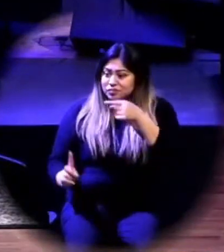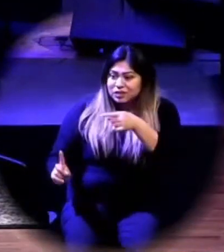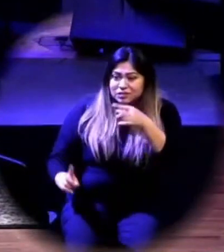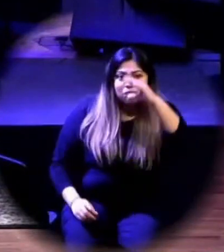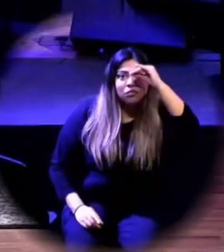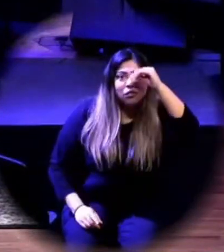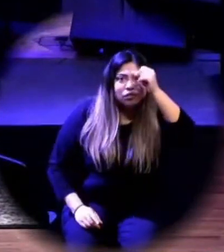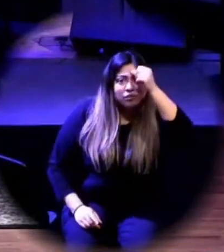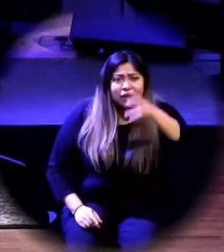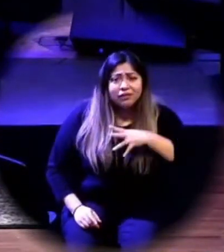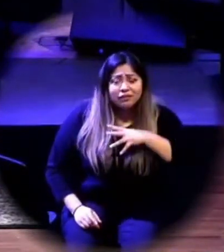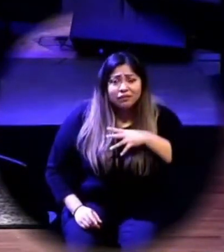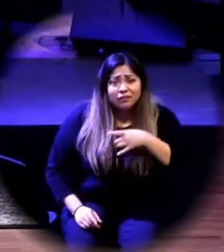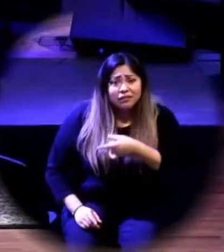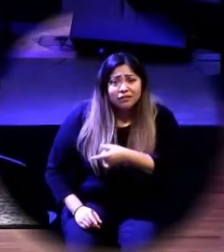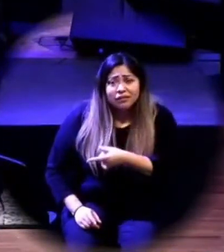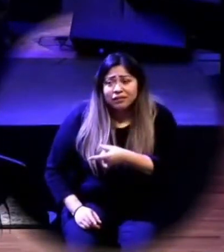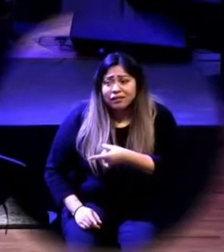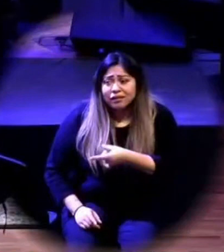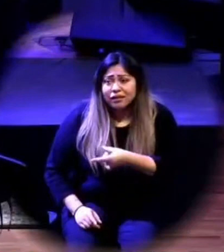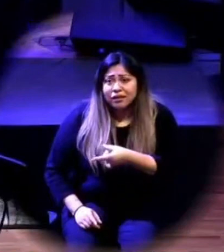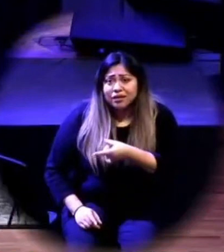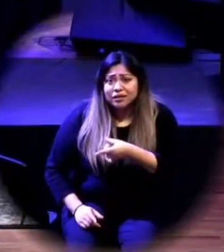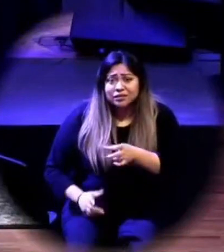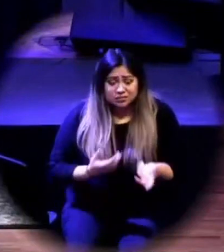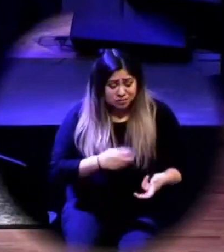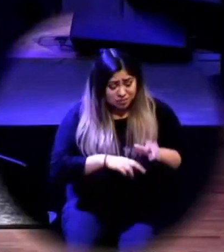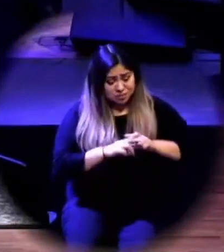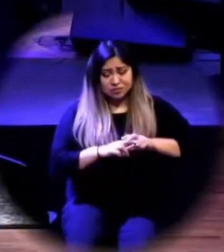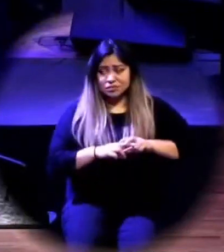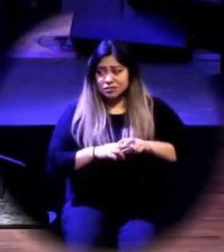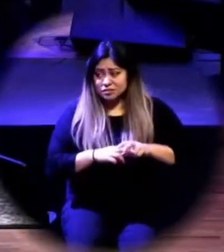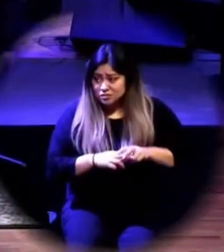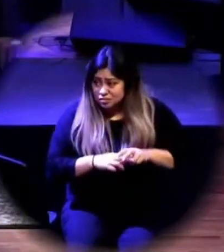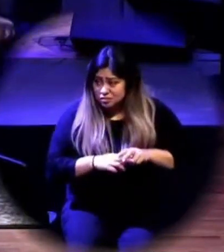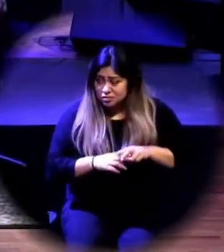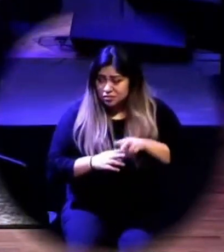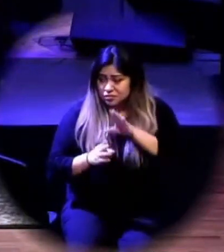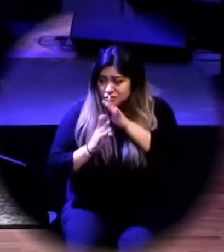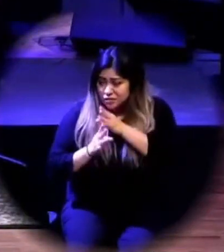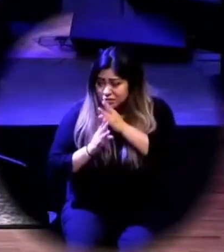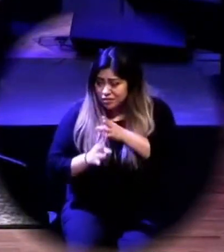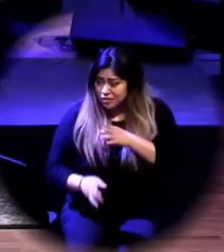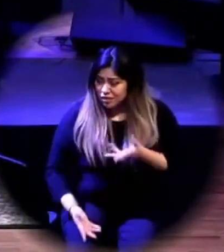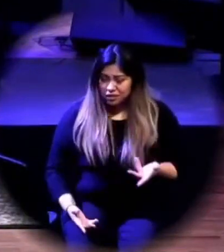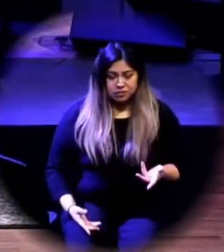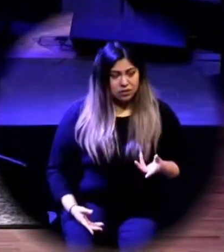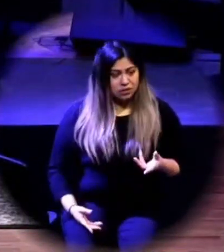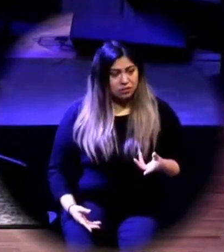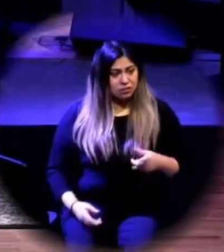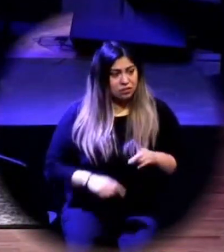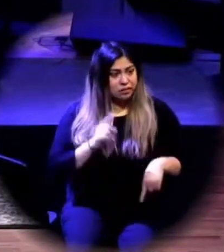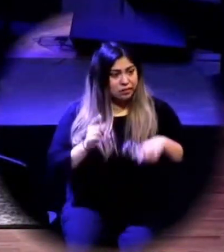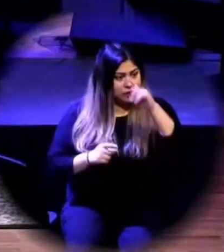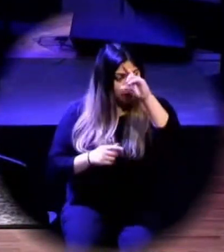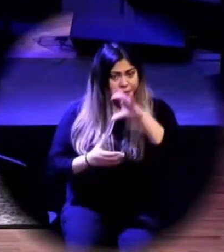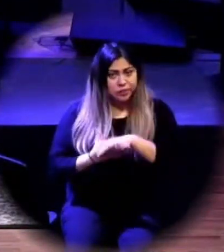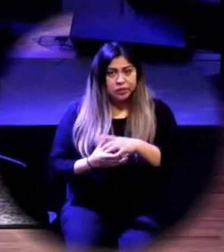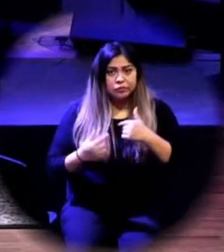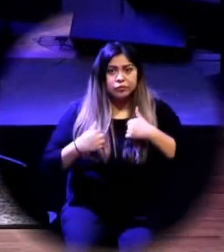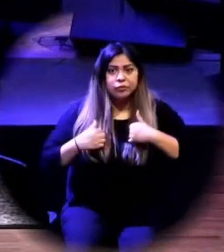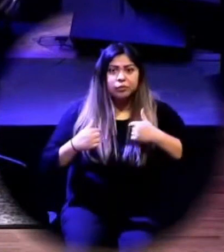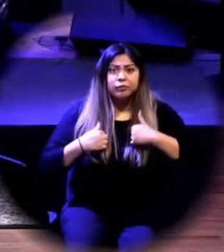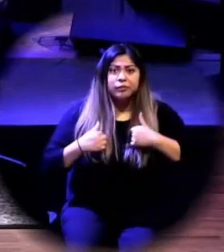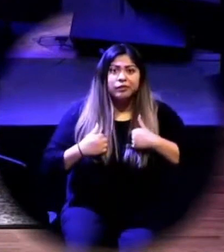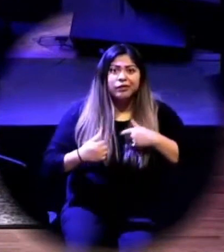because my guess is he just couldn't believe he was alive again. How much more so will we on the day Jesus raises